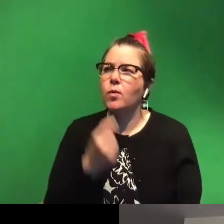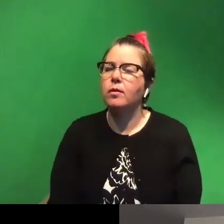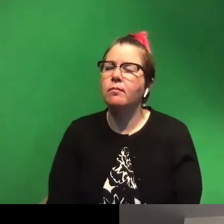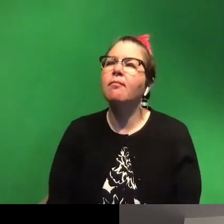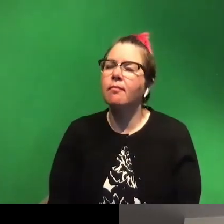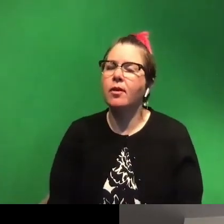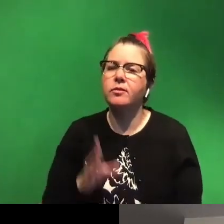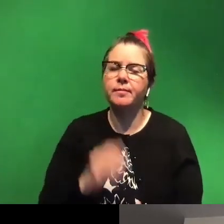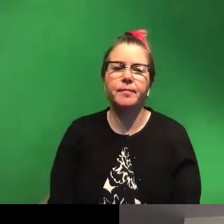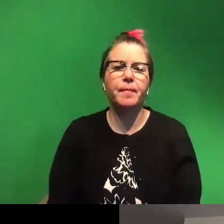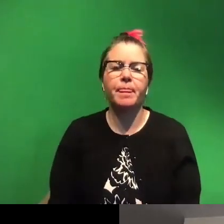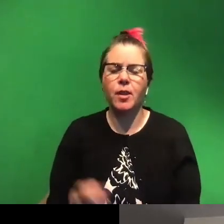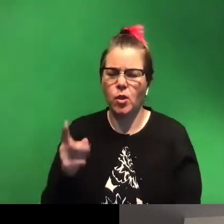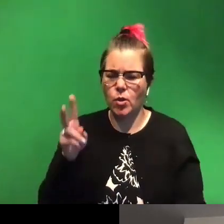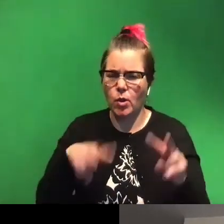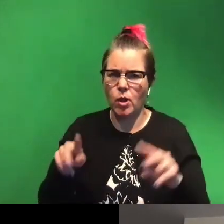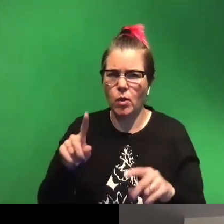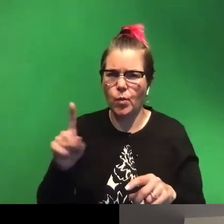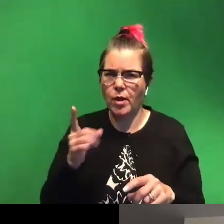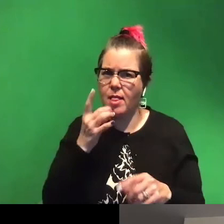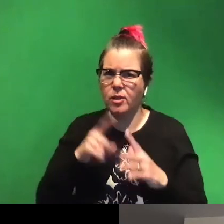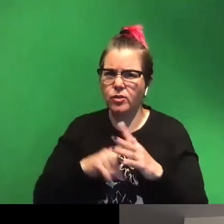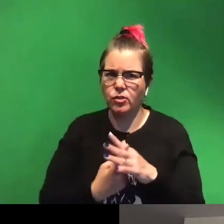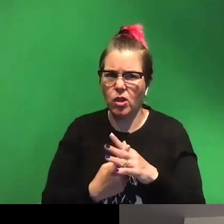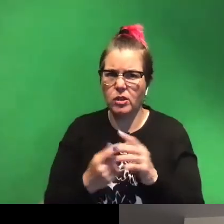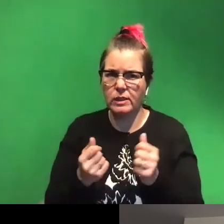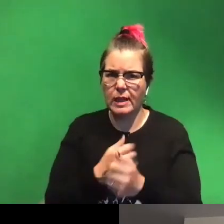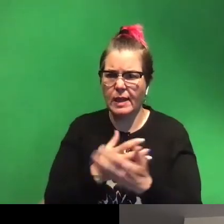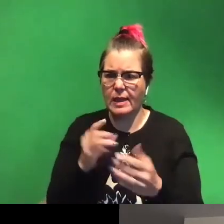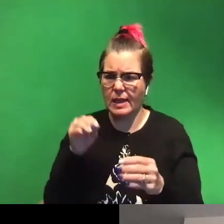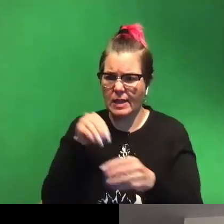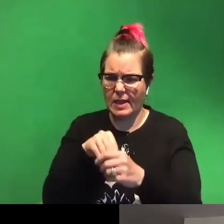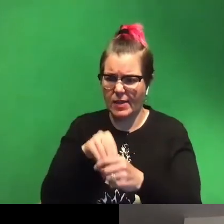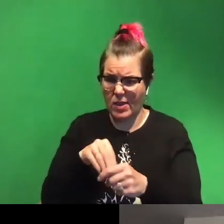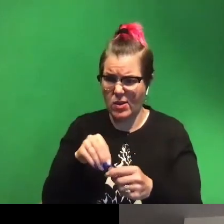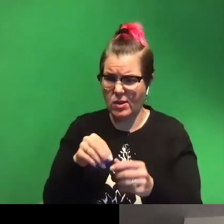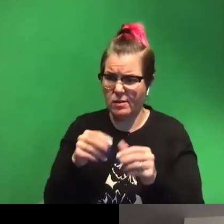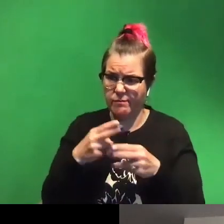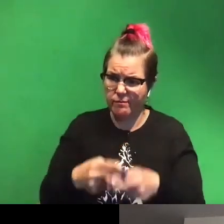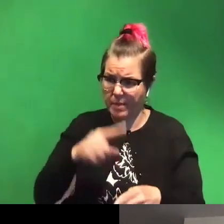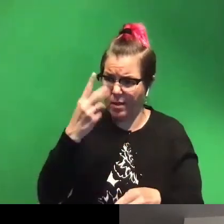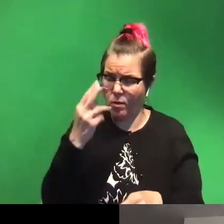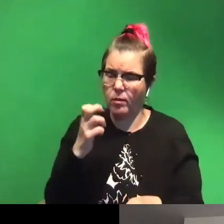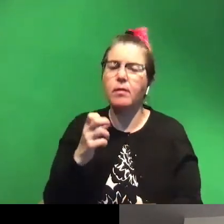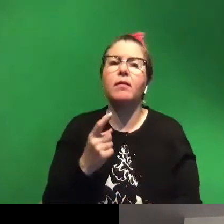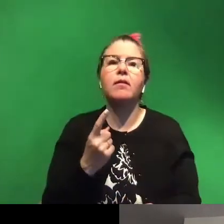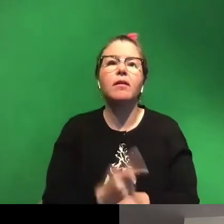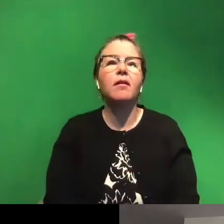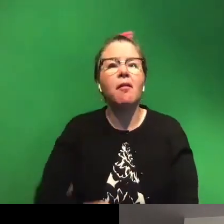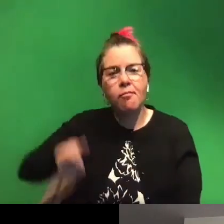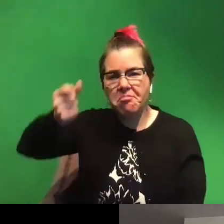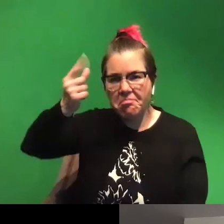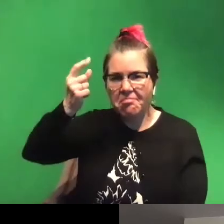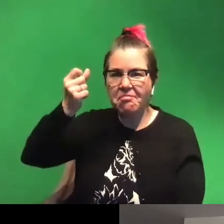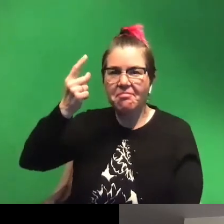So do you look for where the light starts and you say anything in there is the black hole? Yeah. Gotcha. Okay. It's